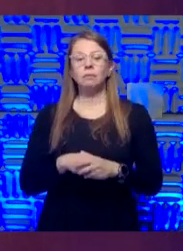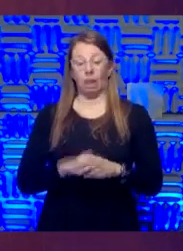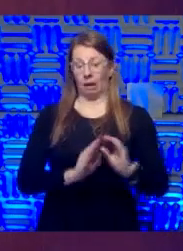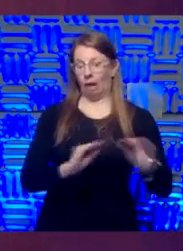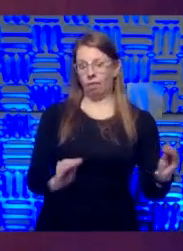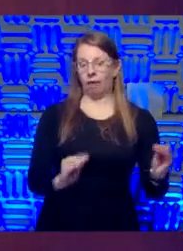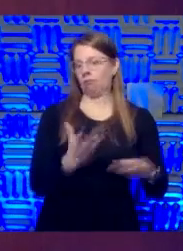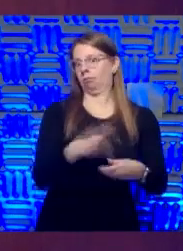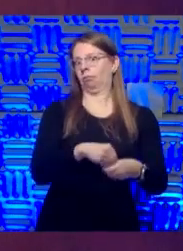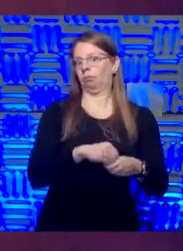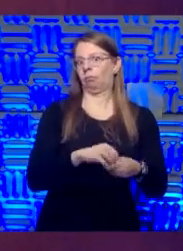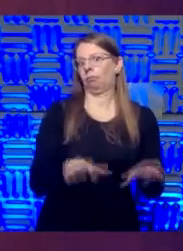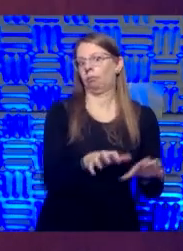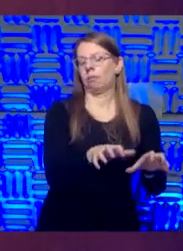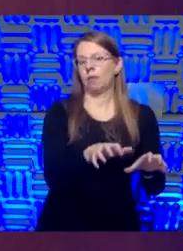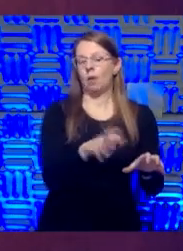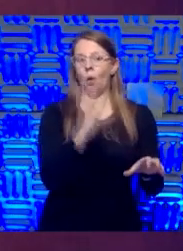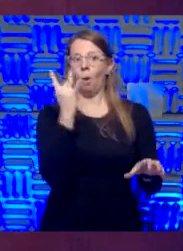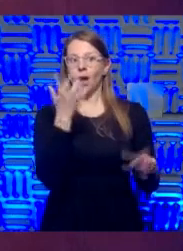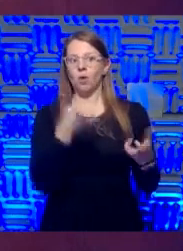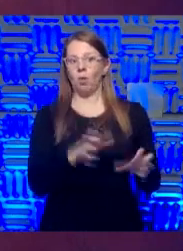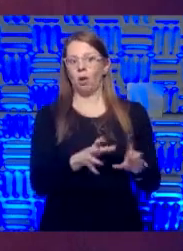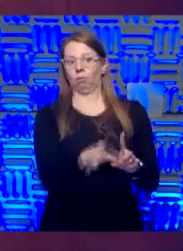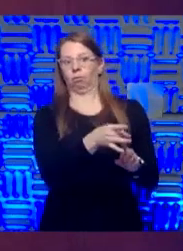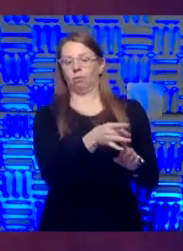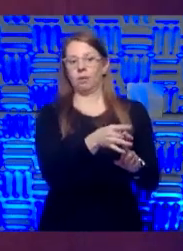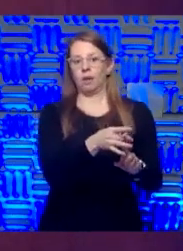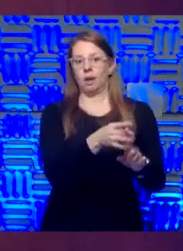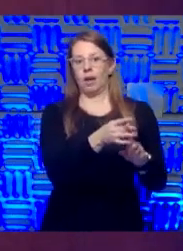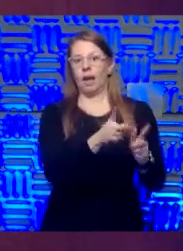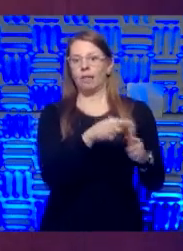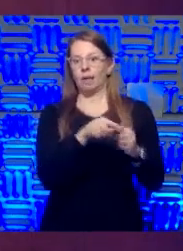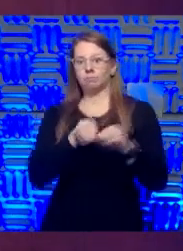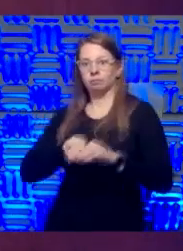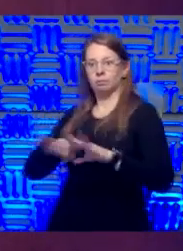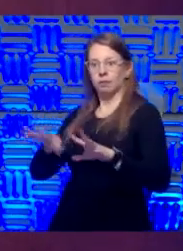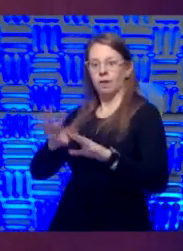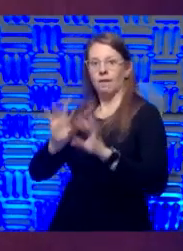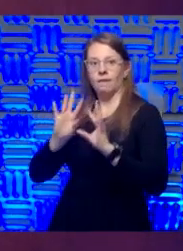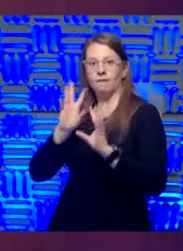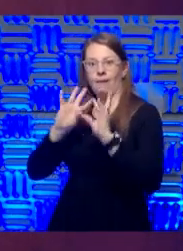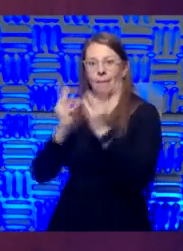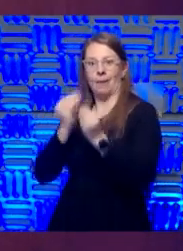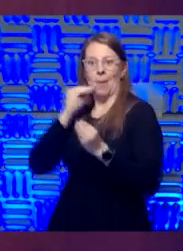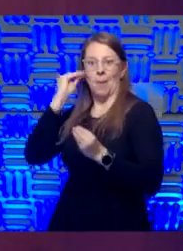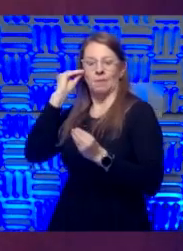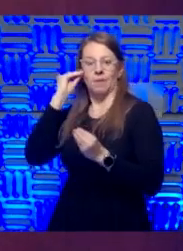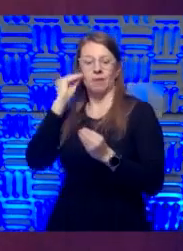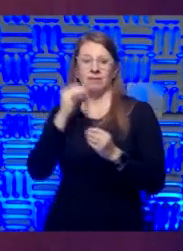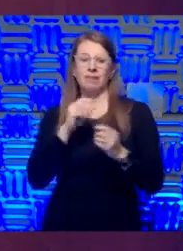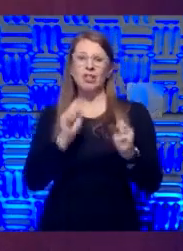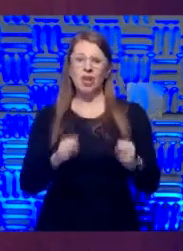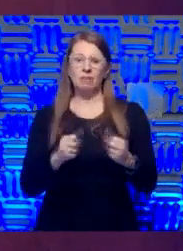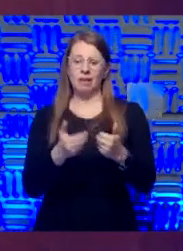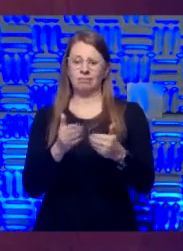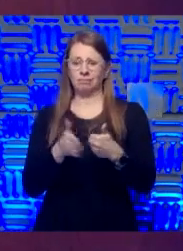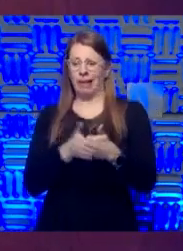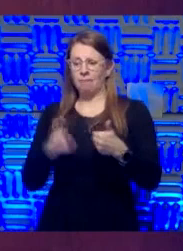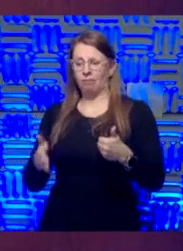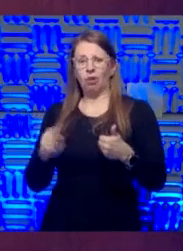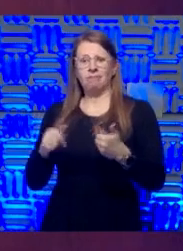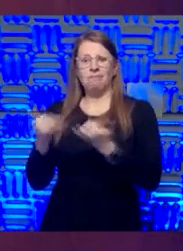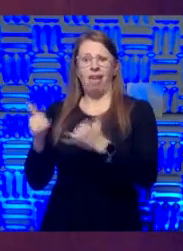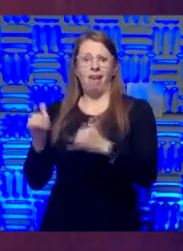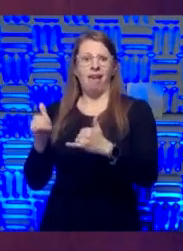for hope that then they don't bring something home. They could be playing next door unbeknownst to their